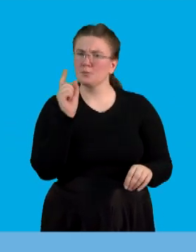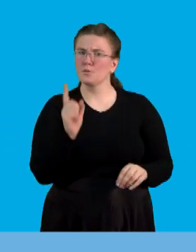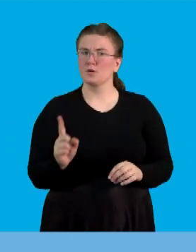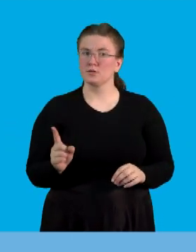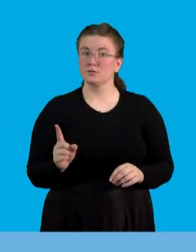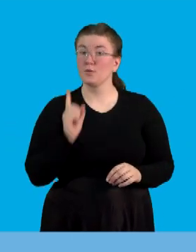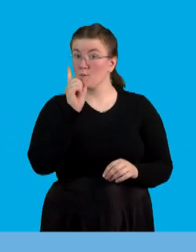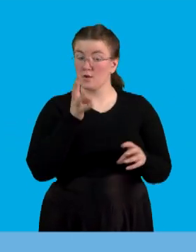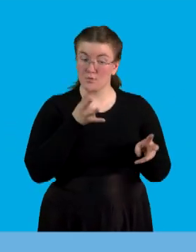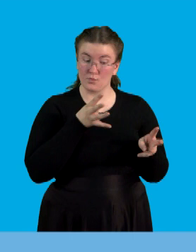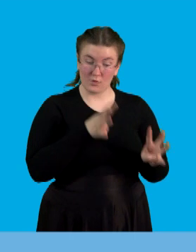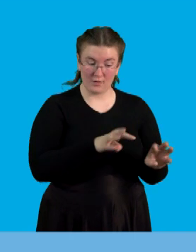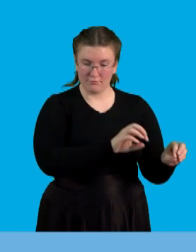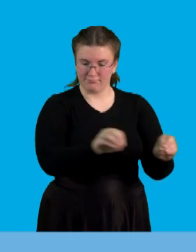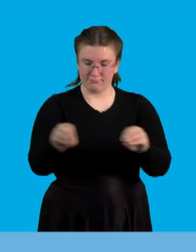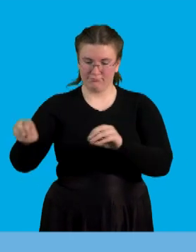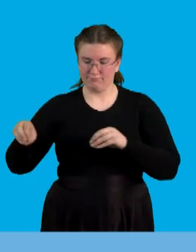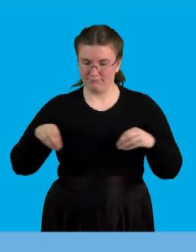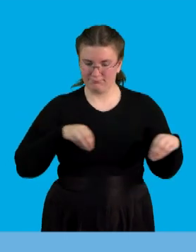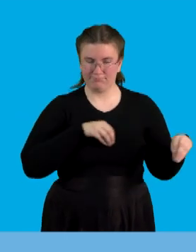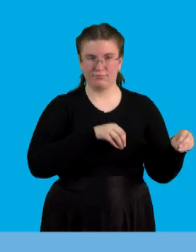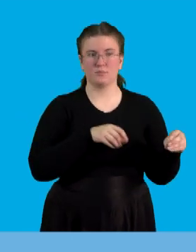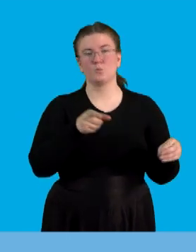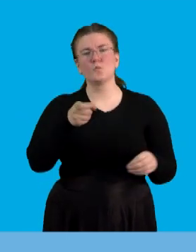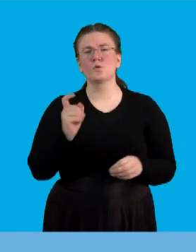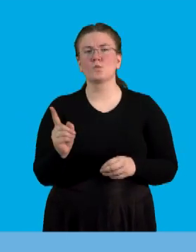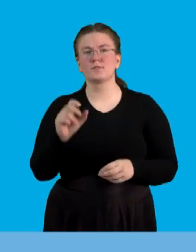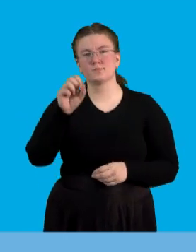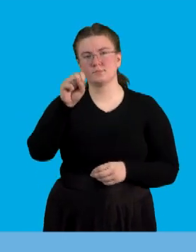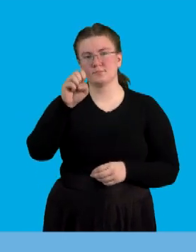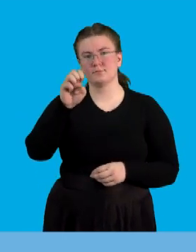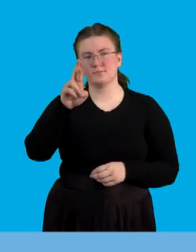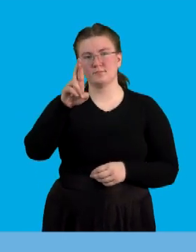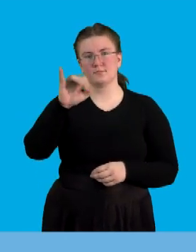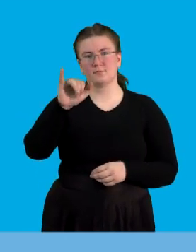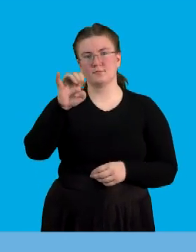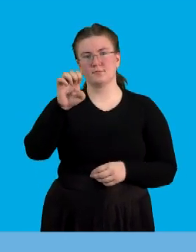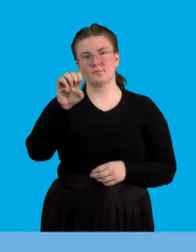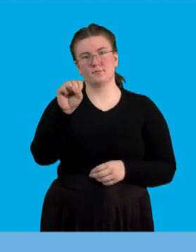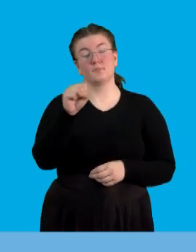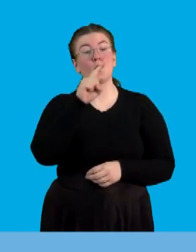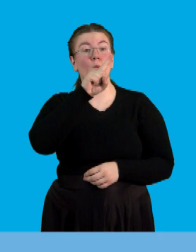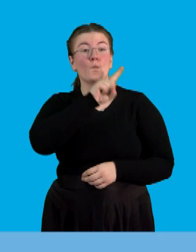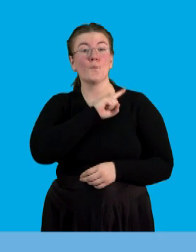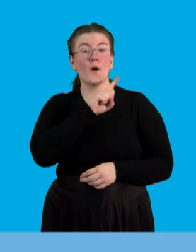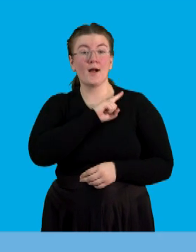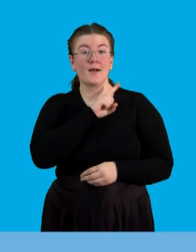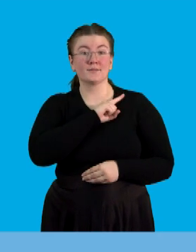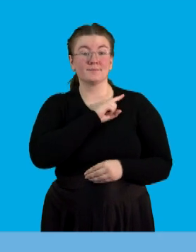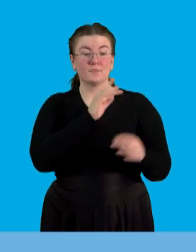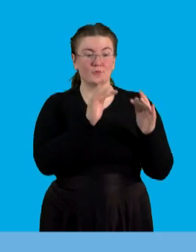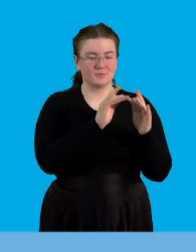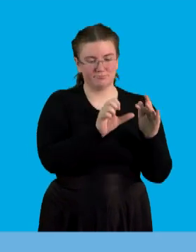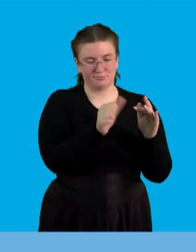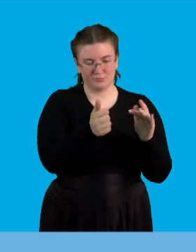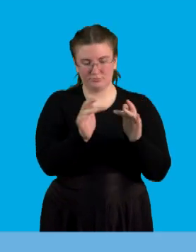has one path to follow, then that particular circuit is going to be known as a series circuit. Why? Because the components are going to